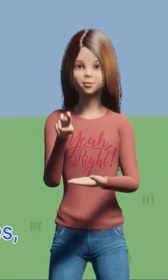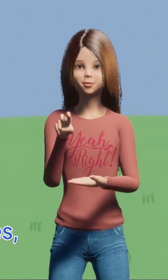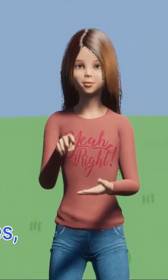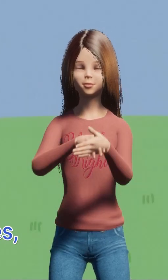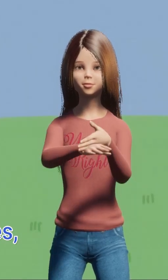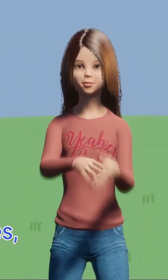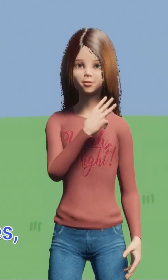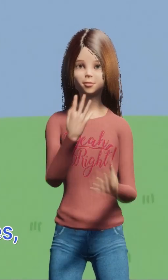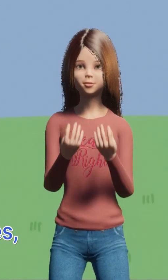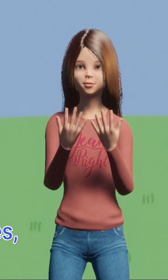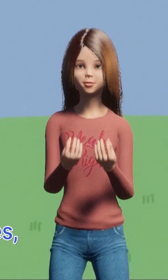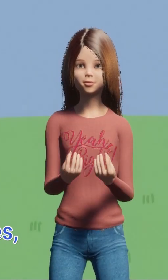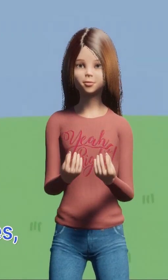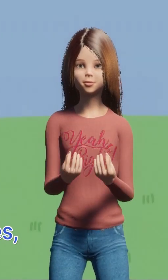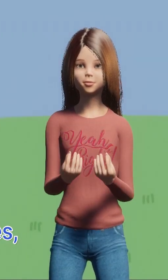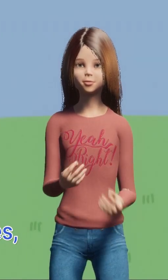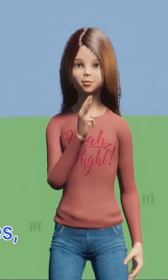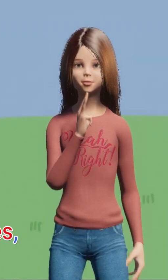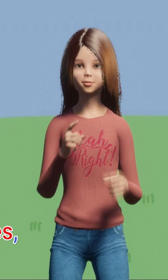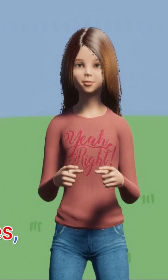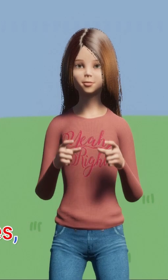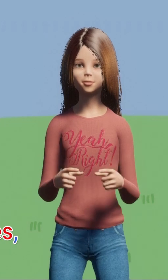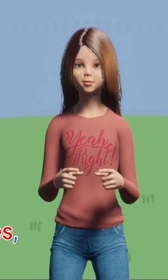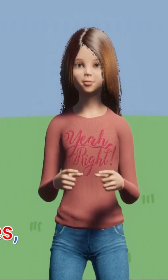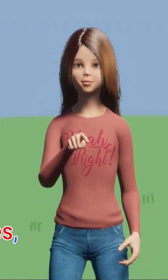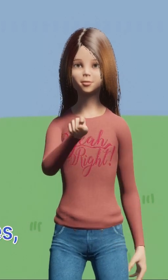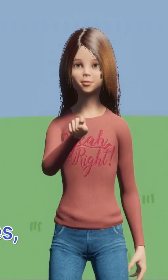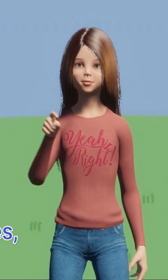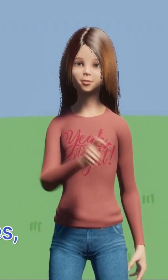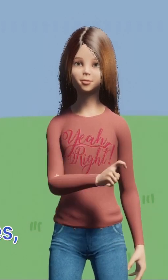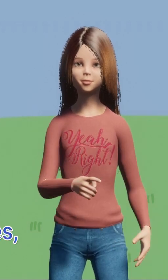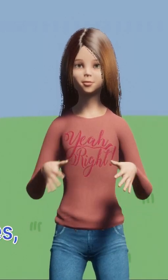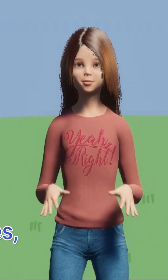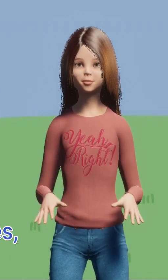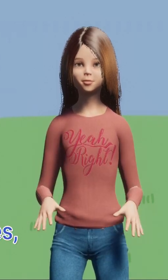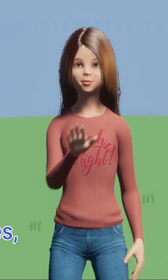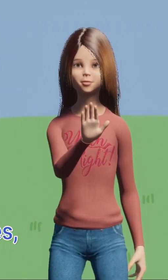George, if you jump in muddy puddles, you must wear your boots.